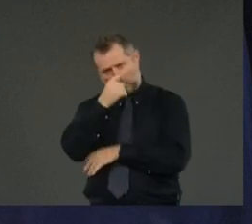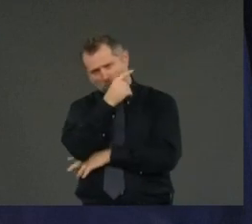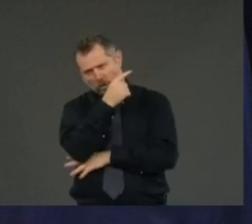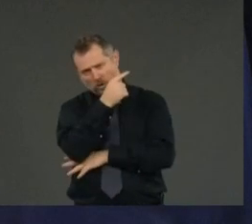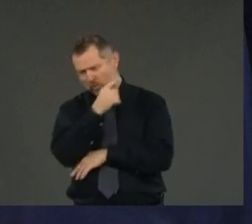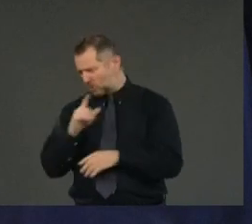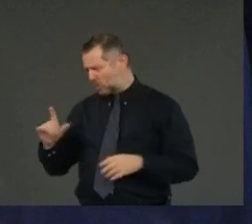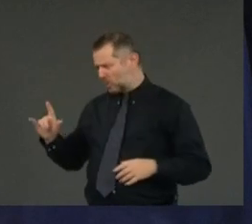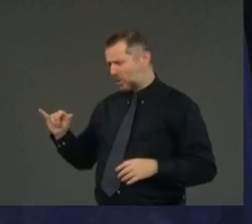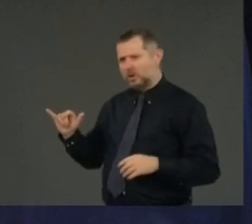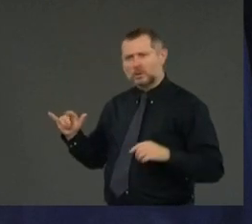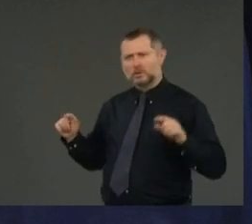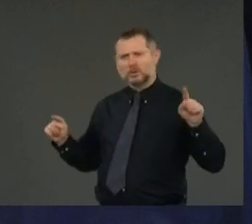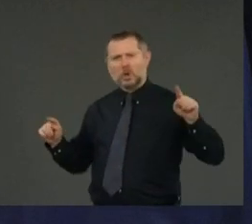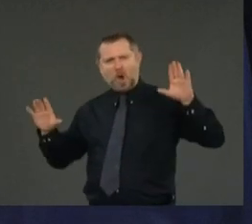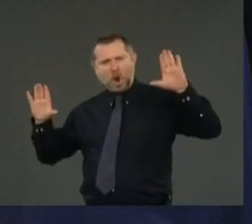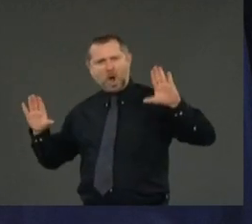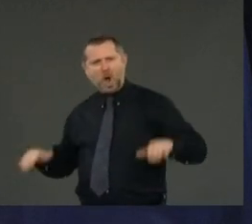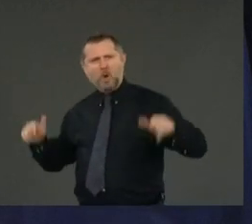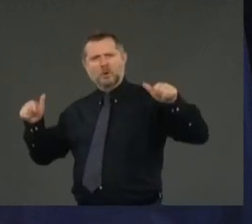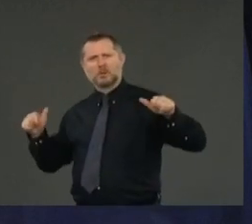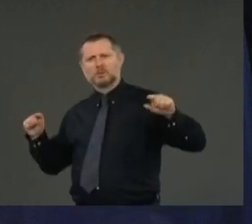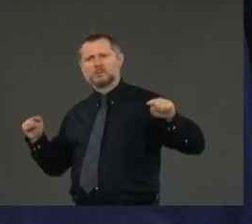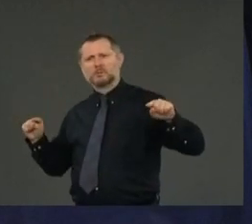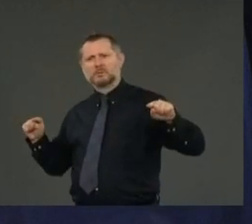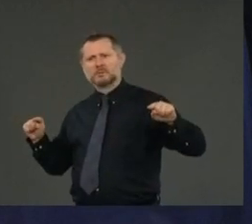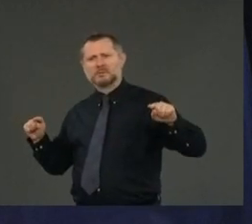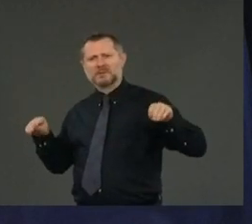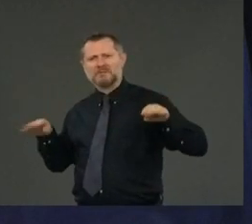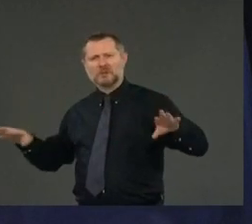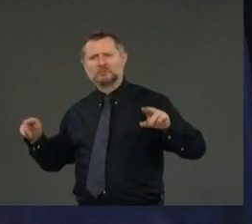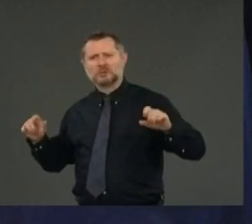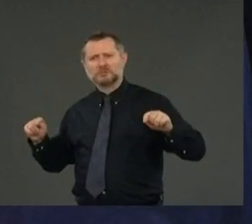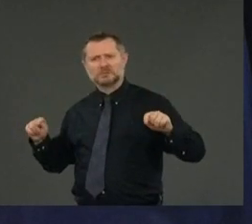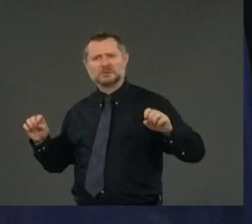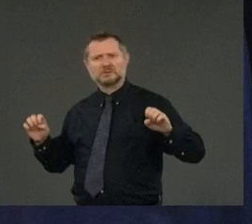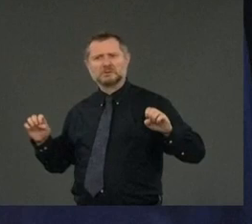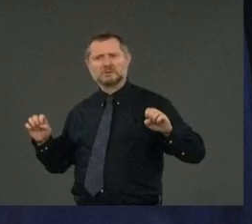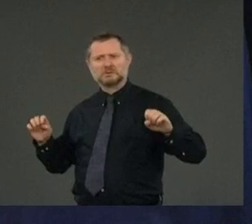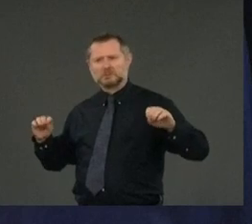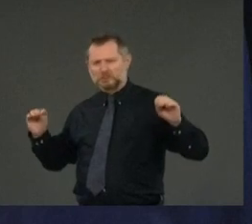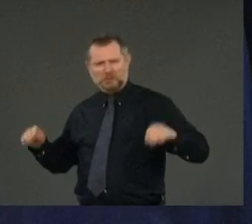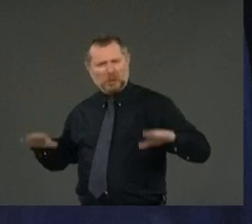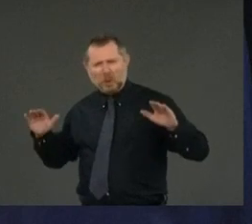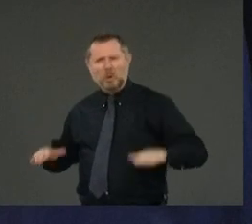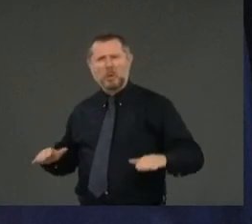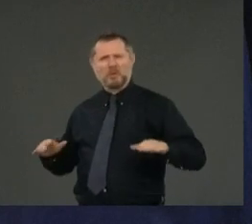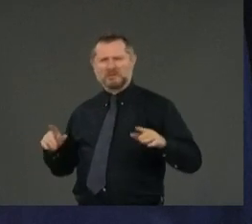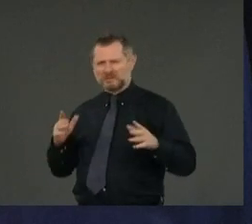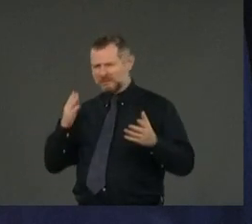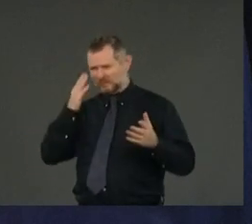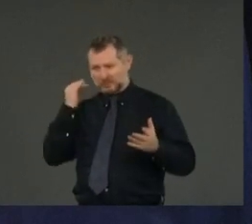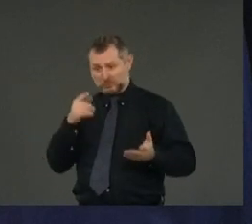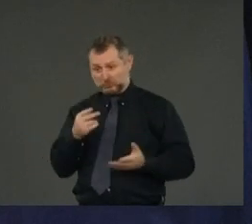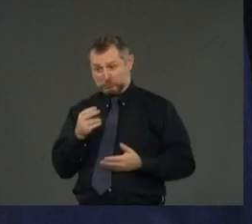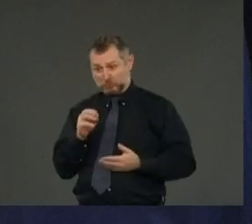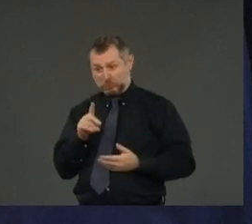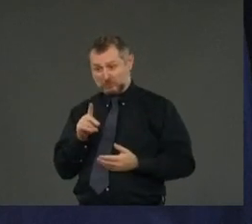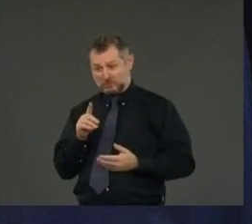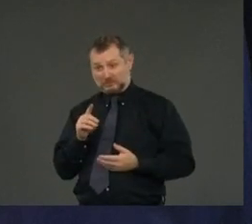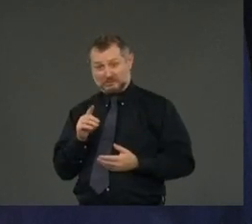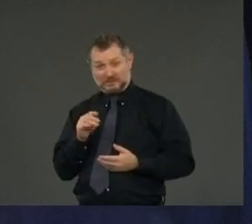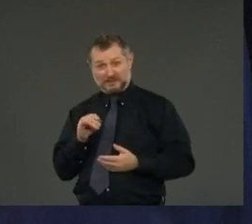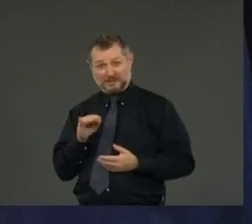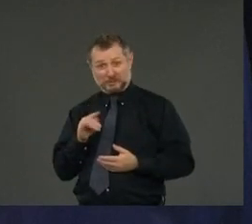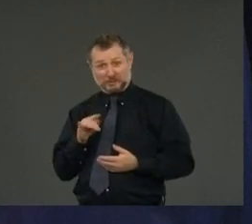with, the infection rate, and the number is still low. It's not because of herd immunity. What we have done, and the reason